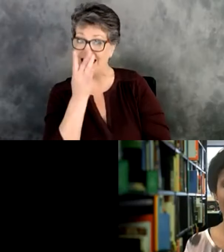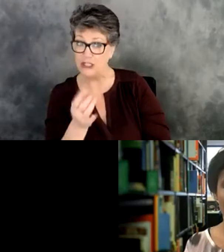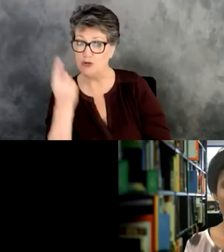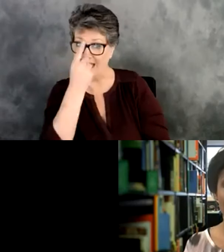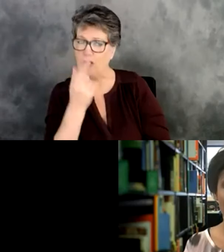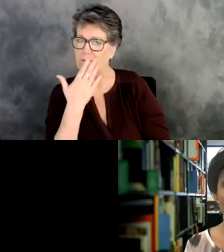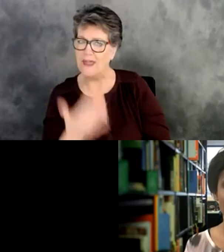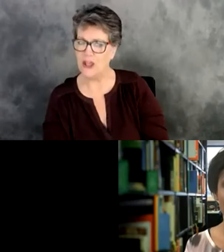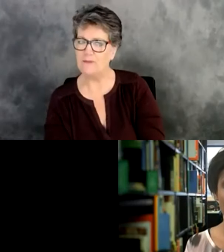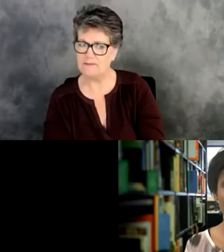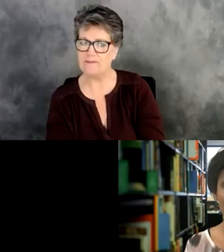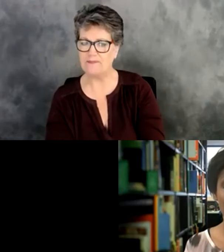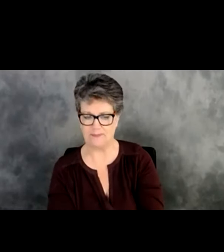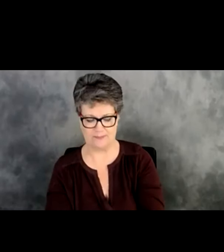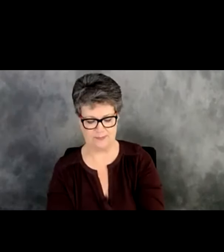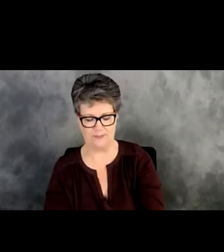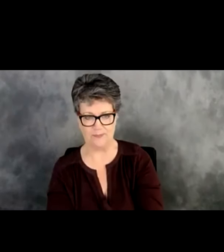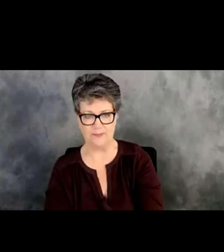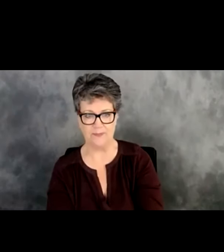Thank you. Thank you.